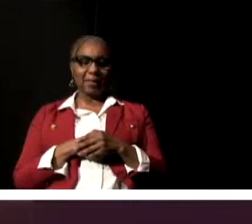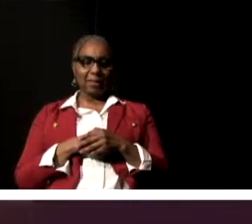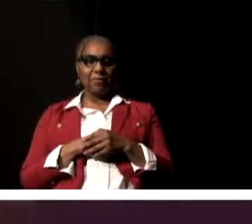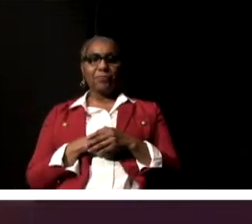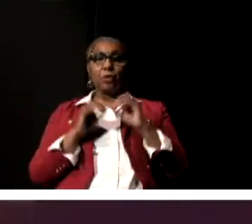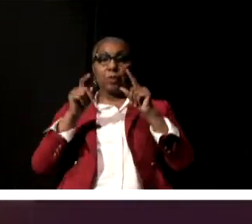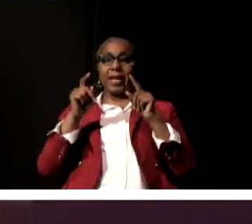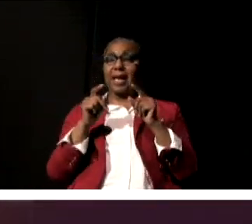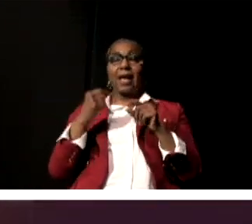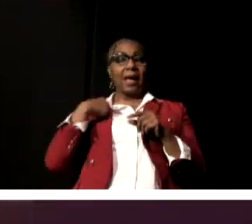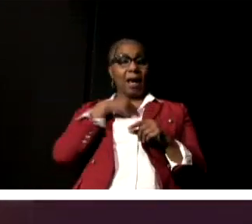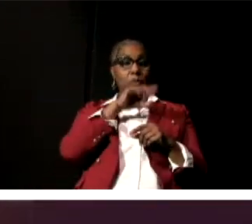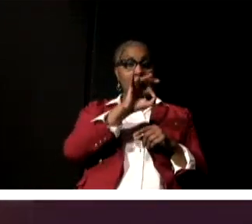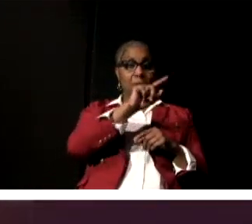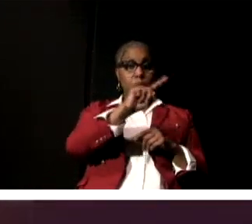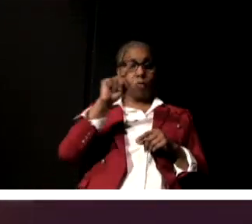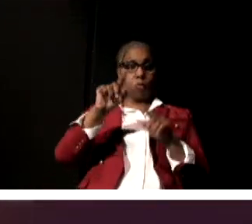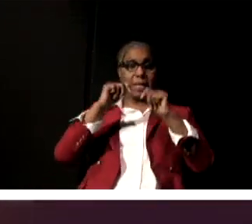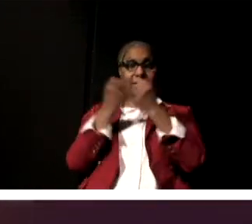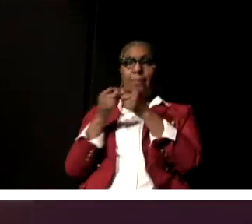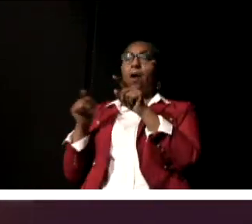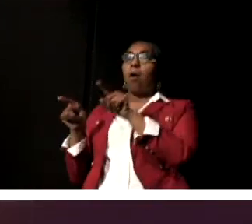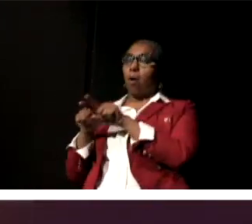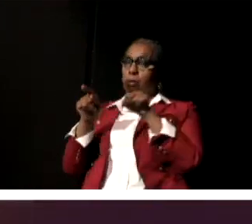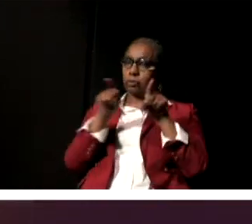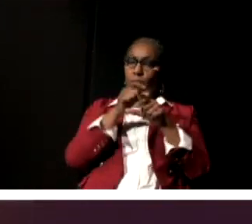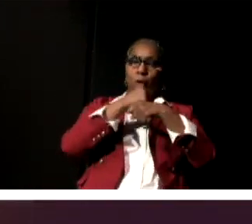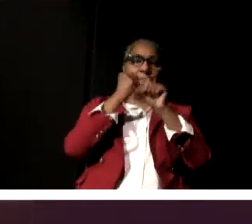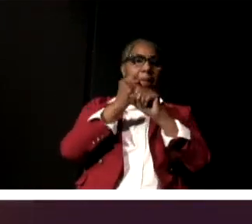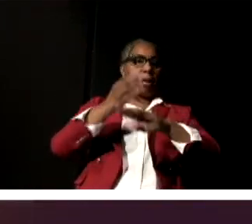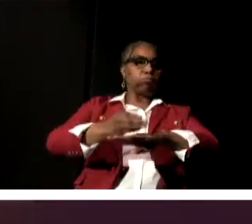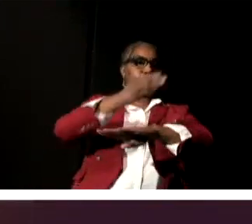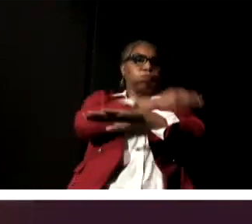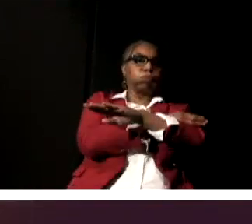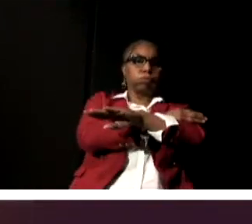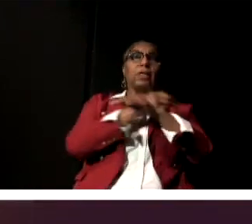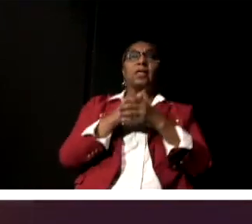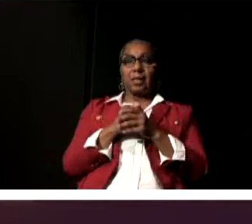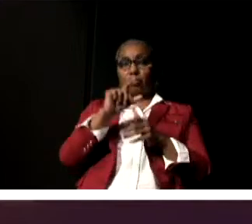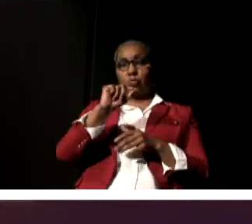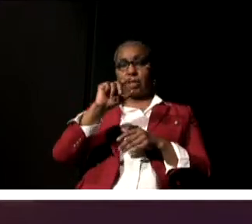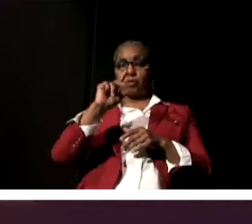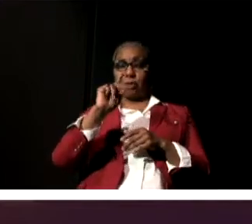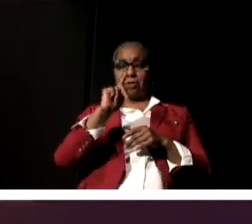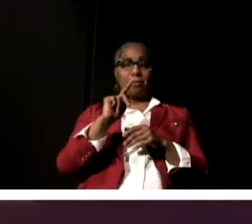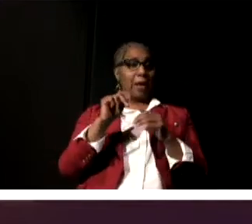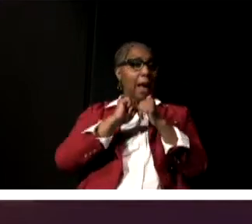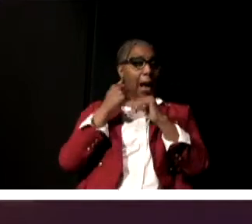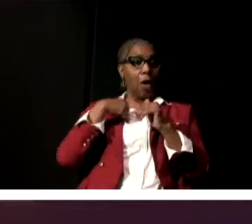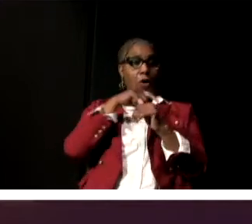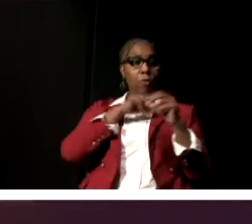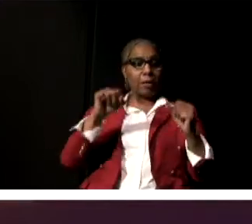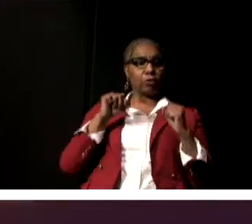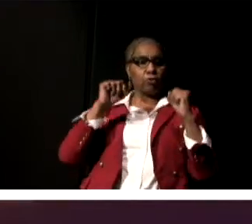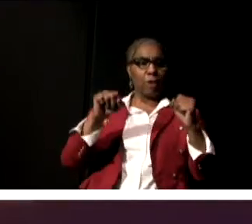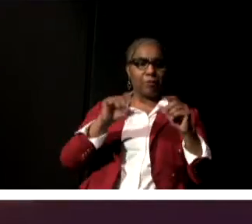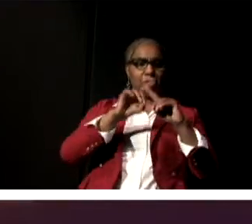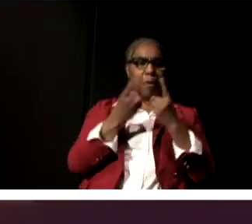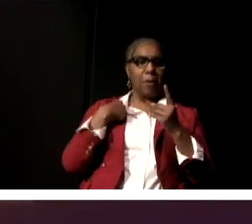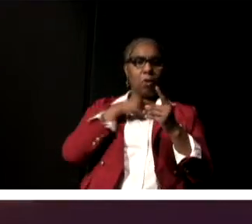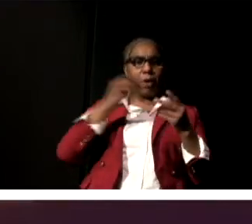Our 911 team also made significant improvements in 2023. We have strengthened the department by